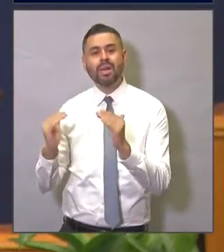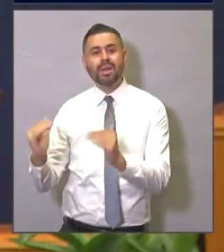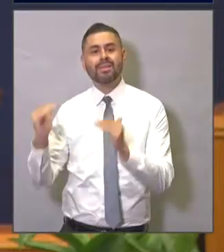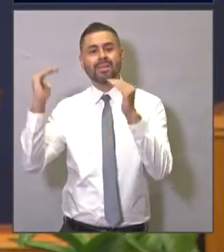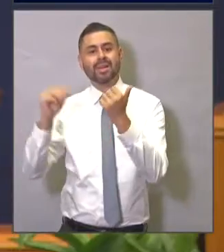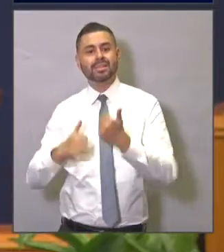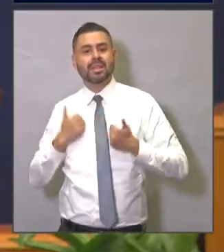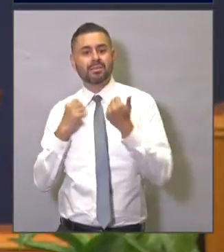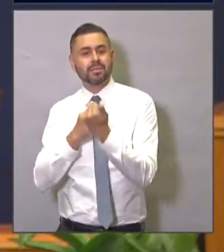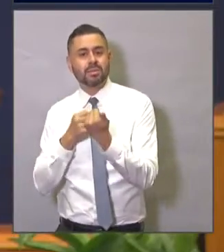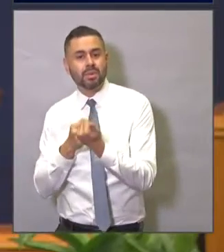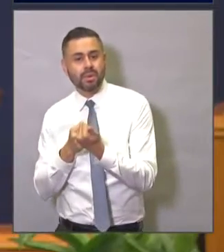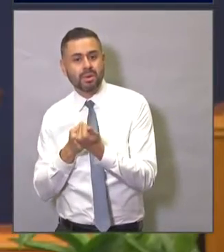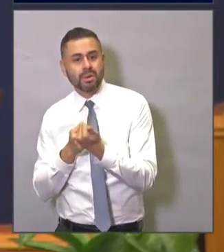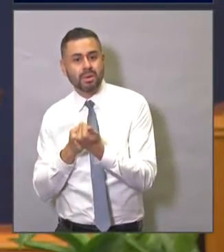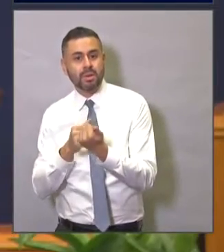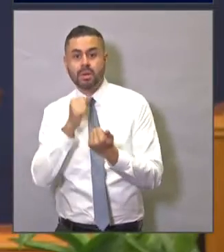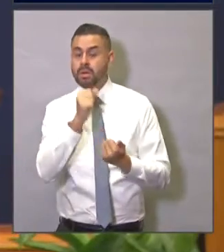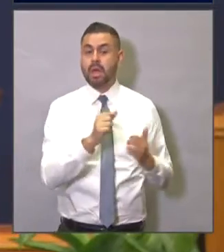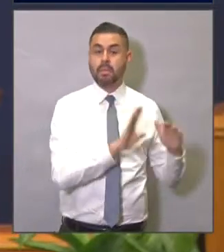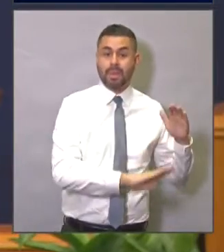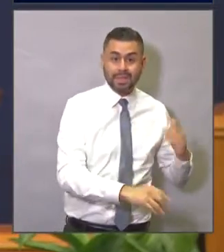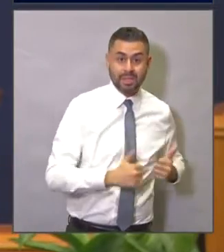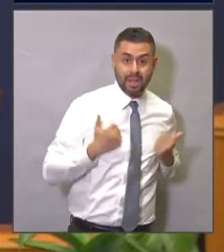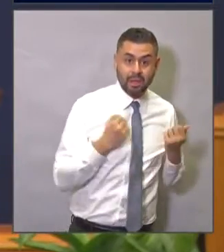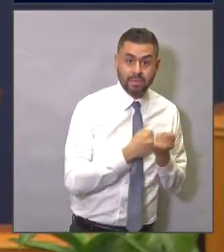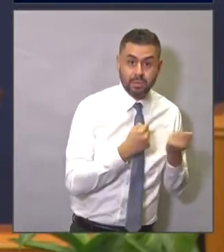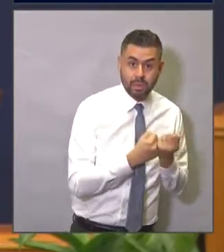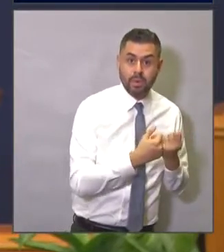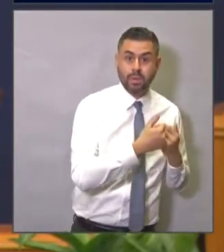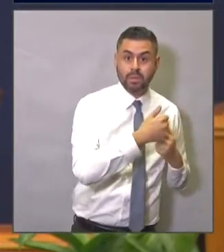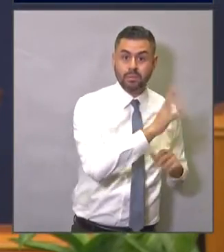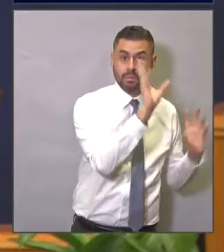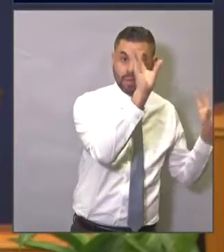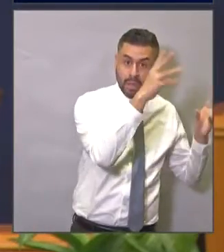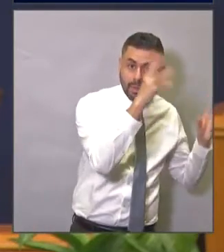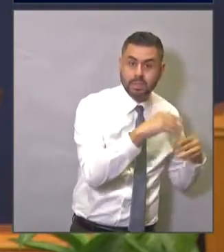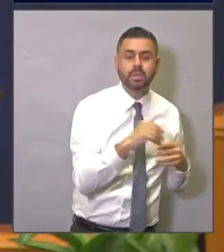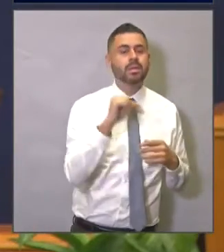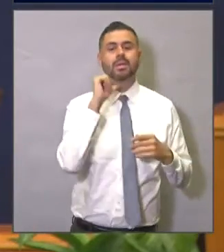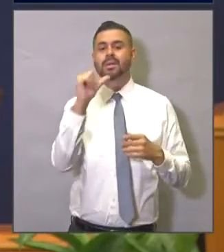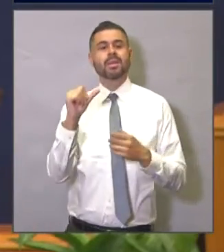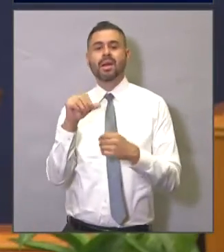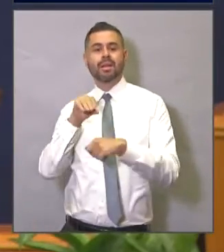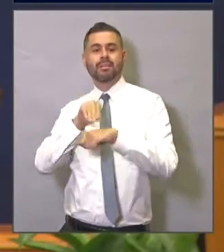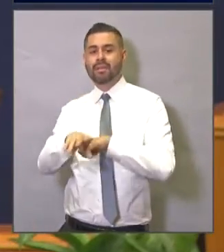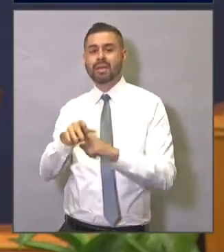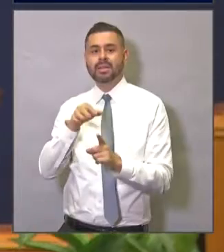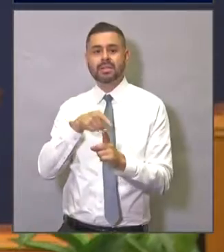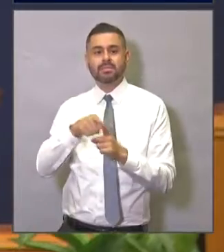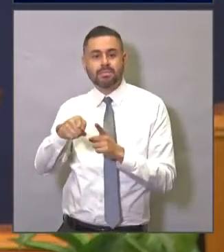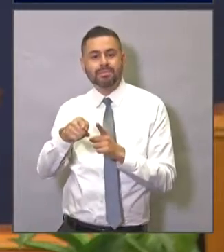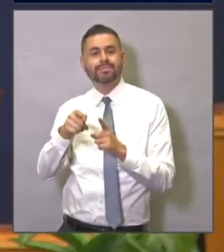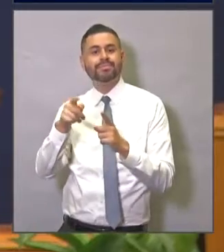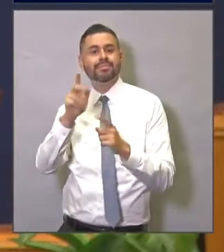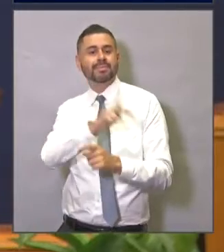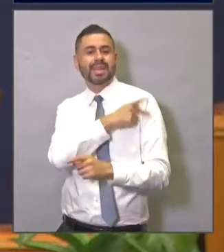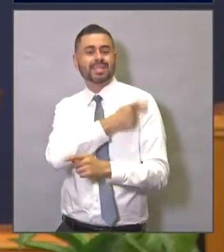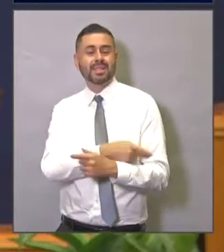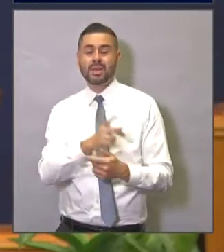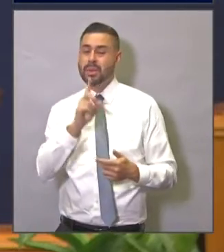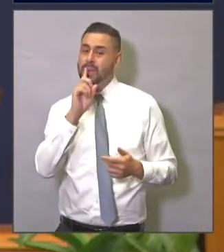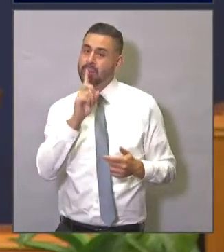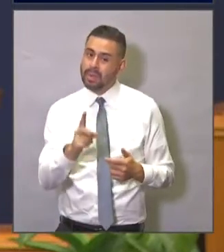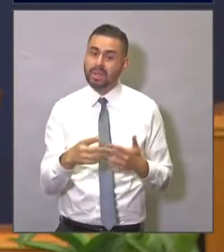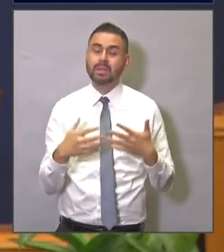It does not affect BLS, or basic life support transports, and it doesn't affect typically specialty care patients. So it has no